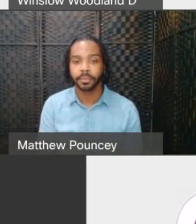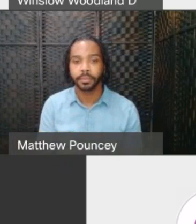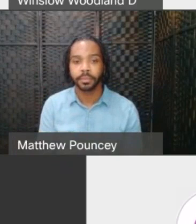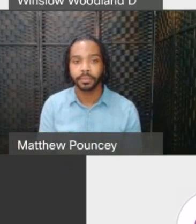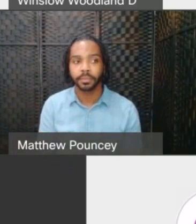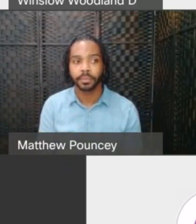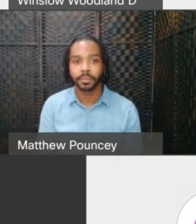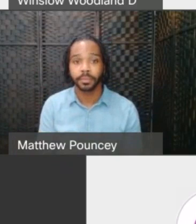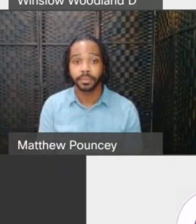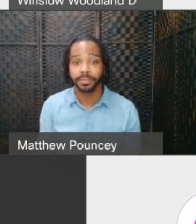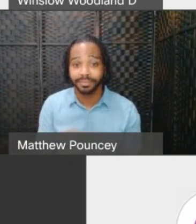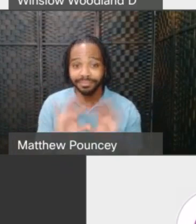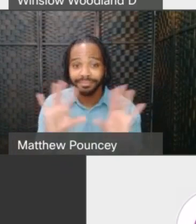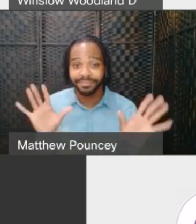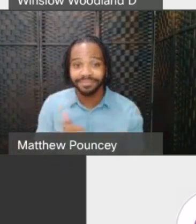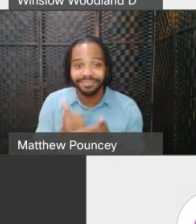Does that help?